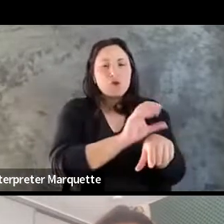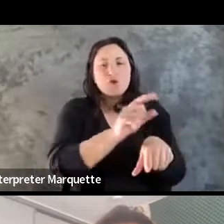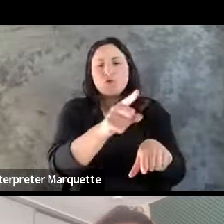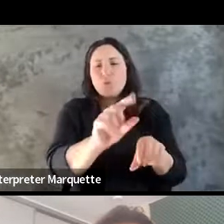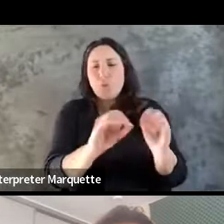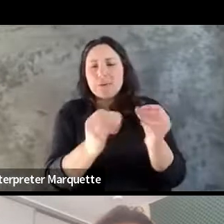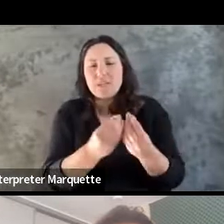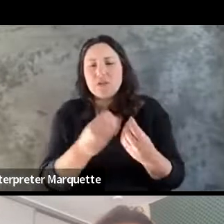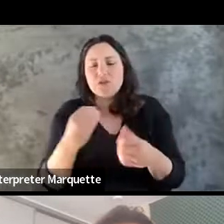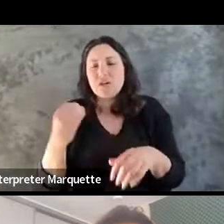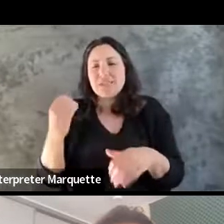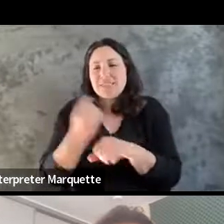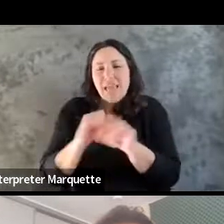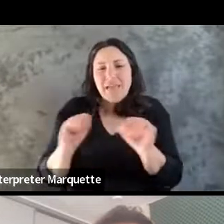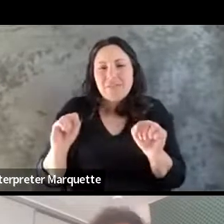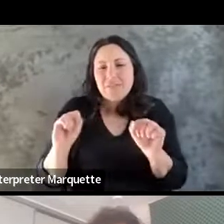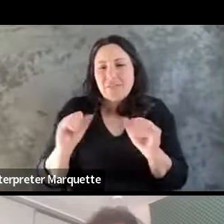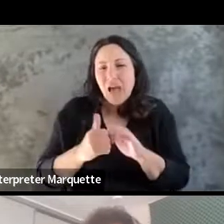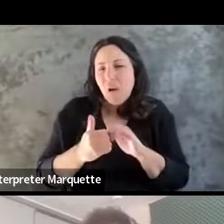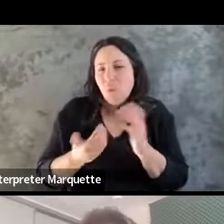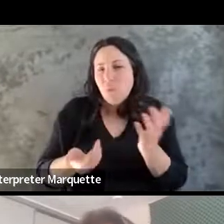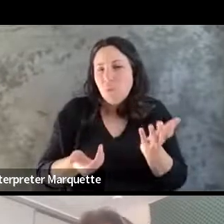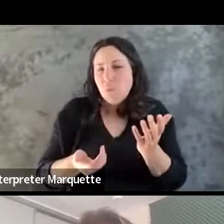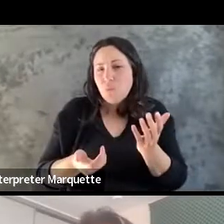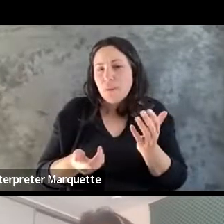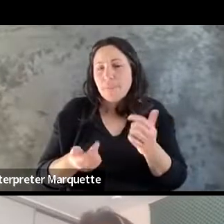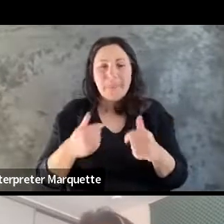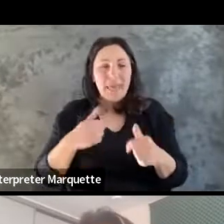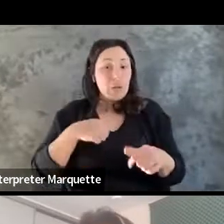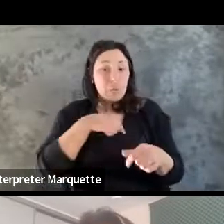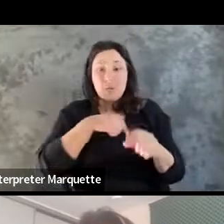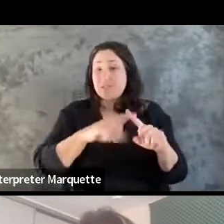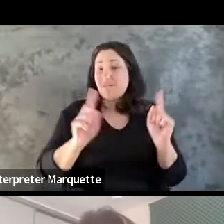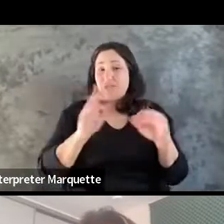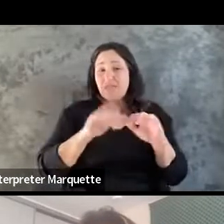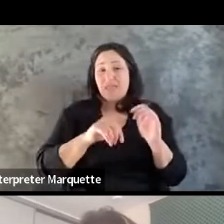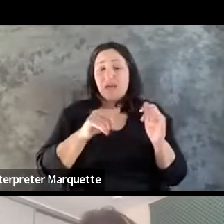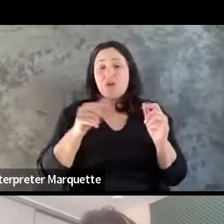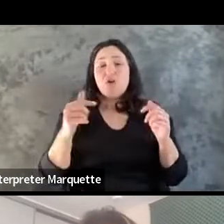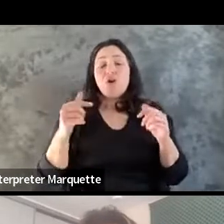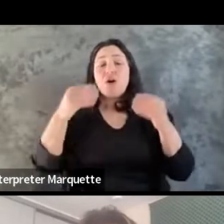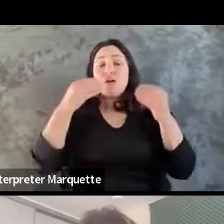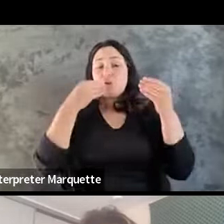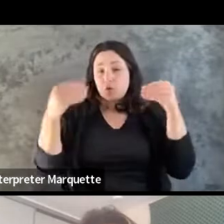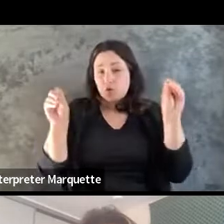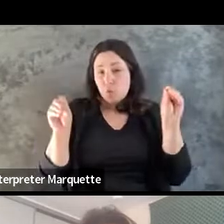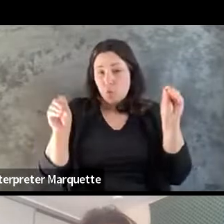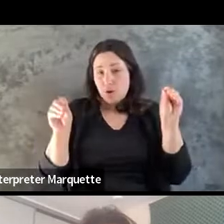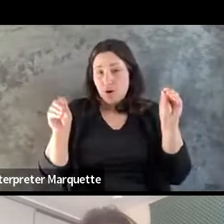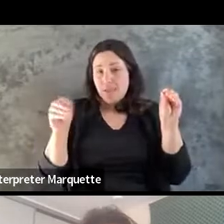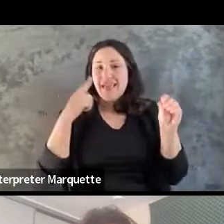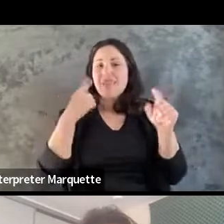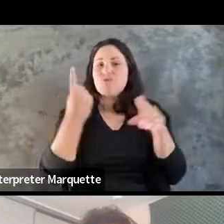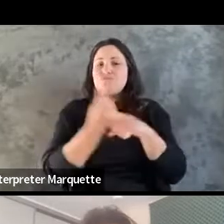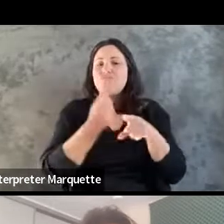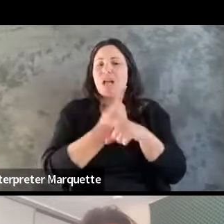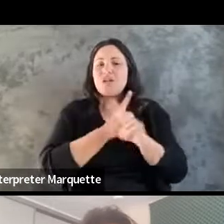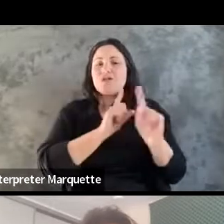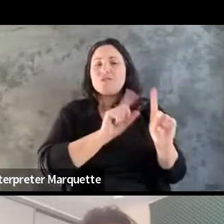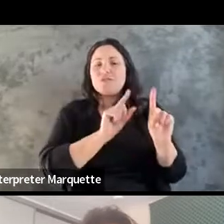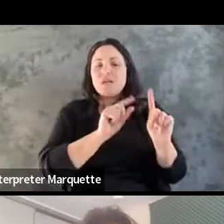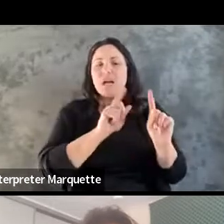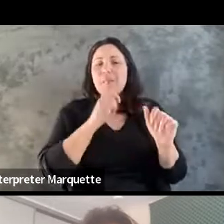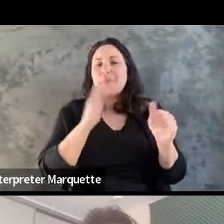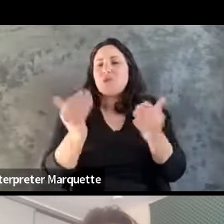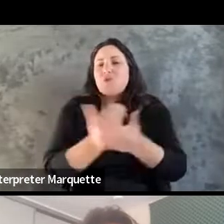And we're different from a grocery store, right? Grocery stores might have their regular customers, but they also have a ton of new people